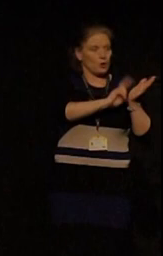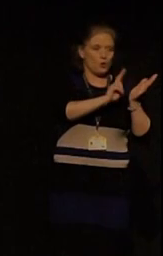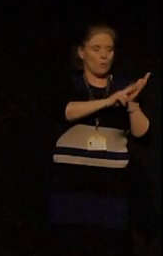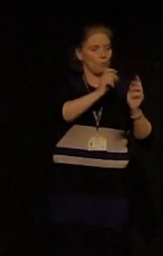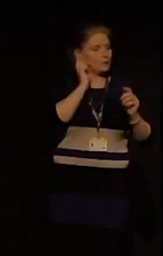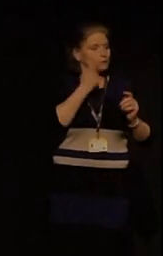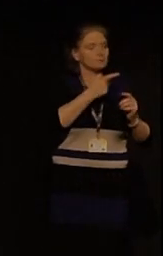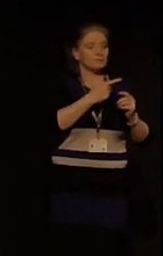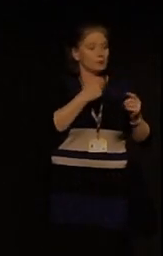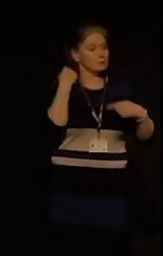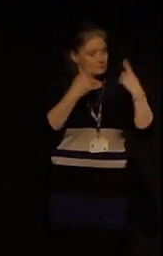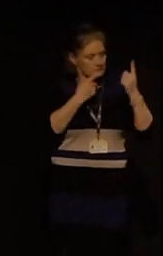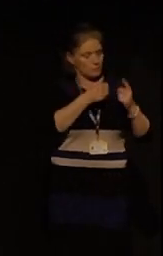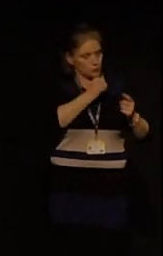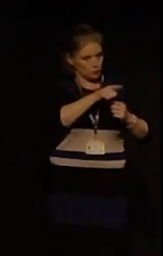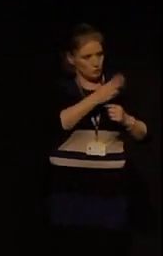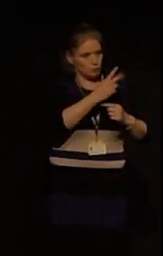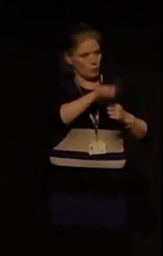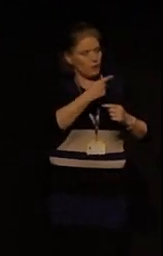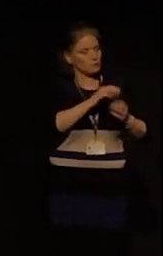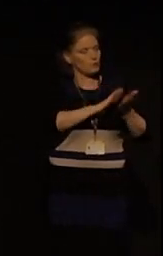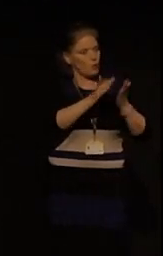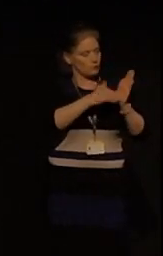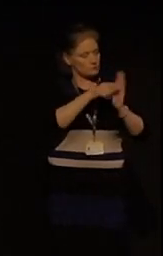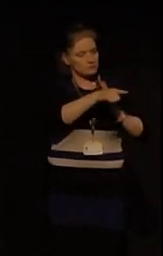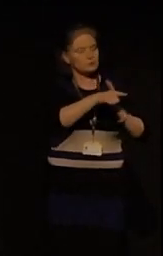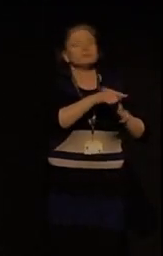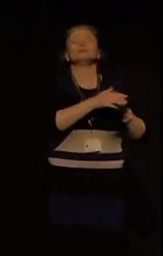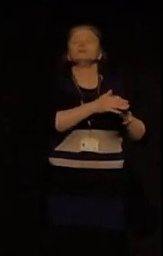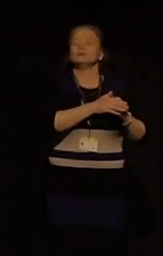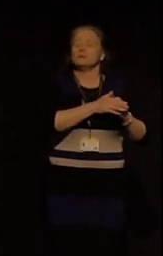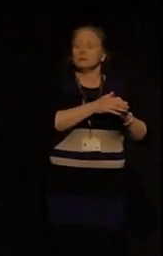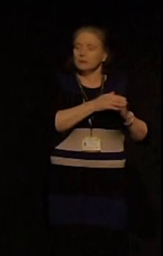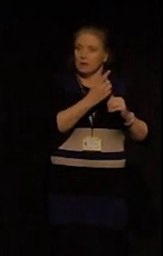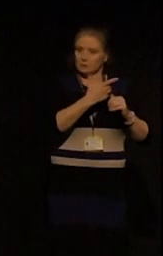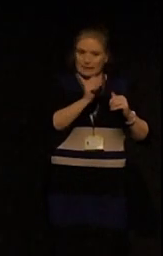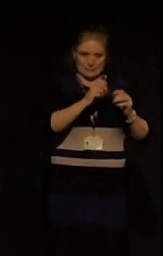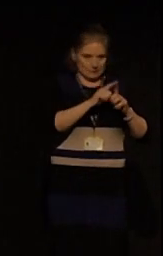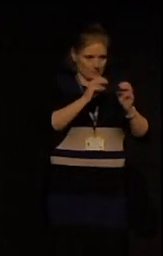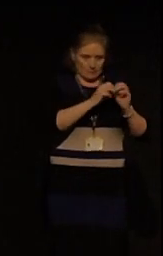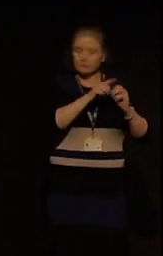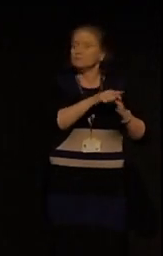of 2,000 hertz, presented at 80 dB. And these are